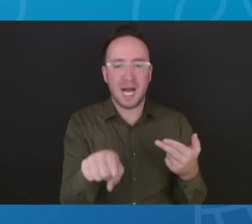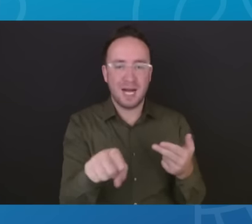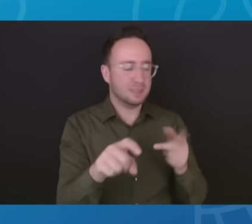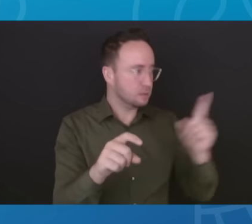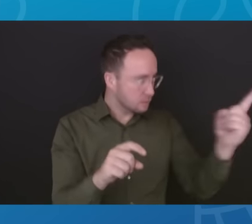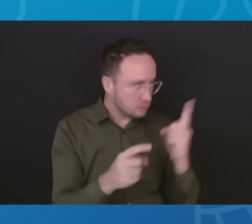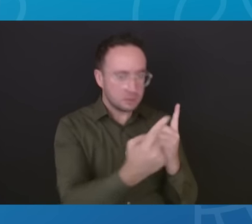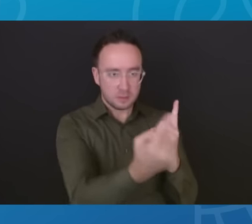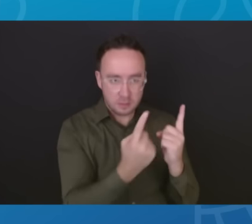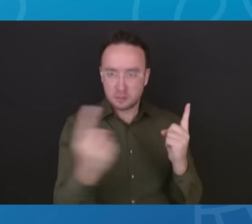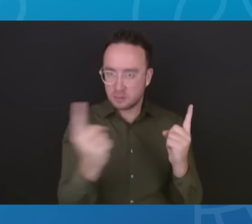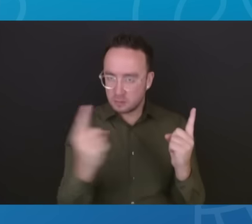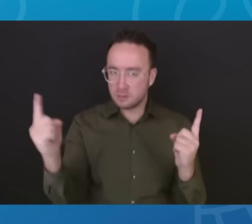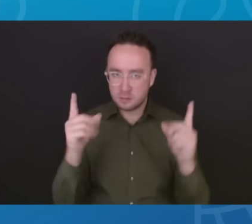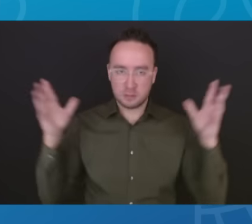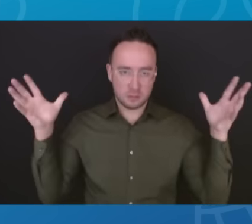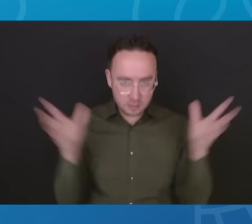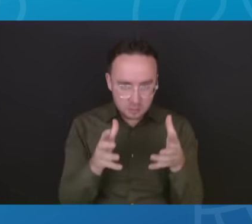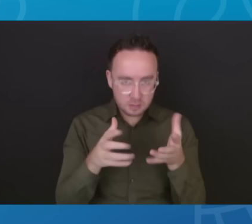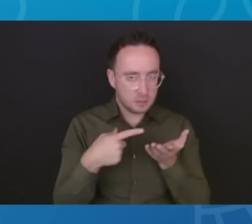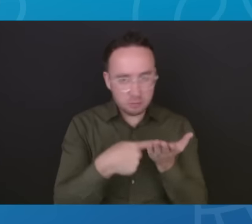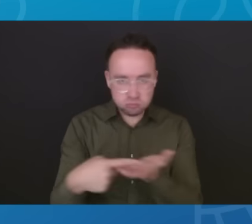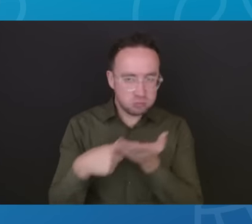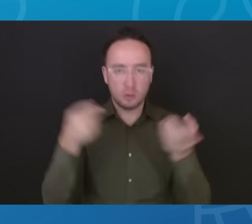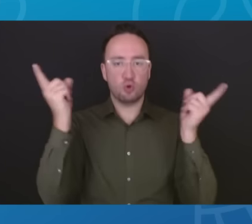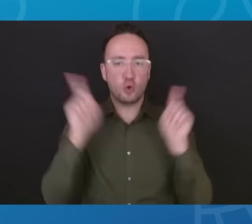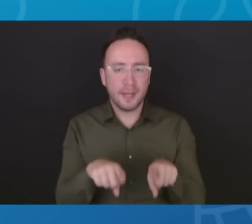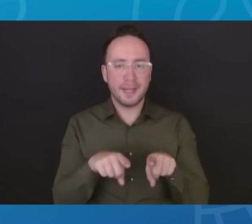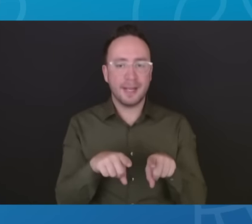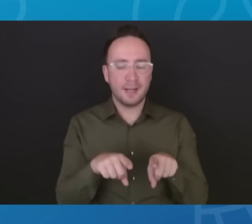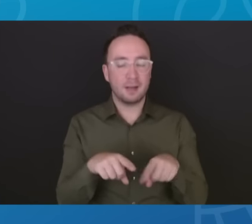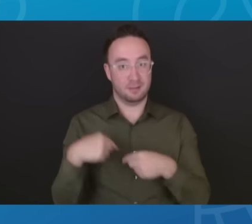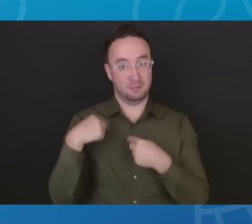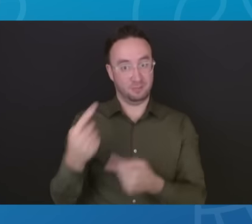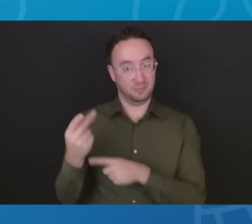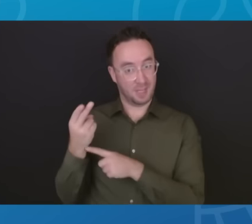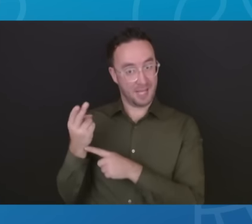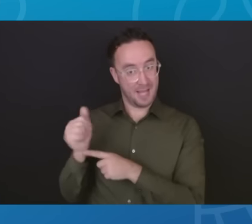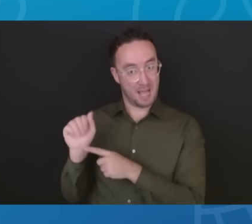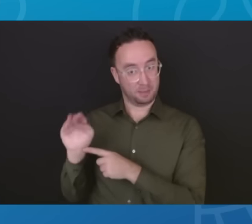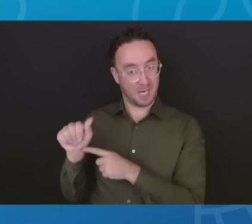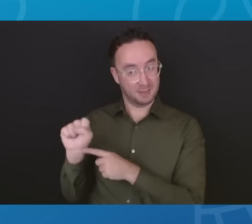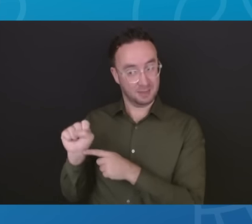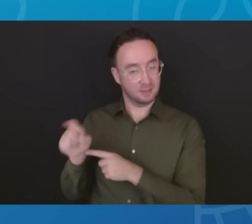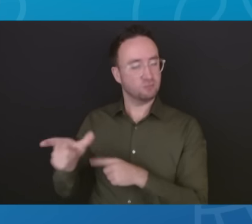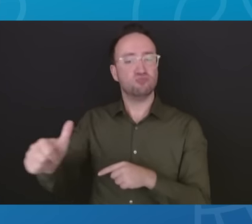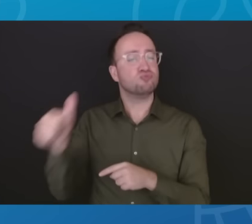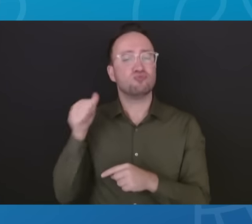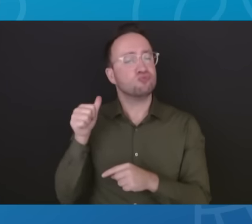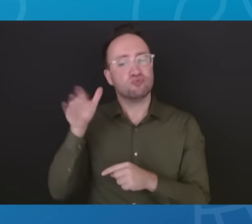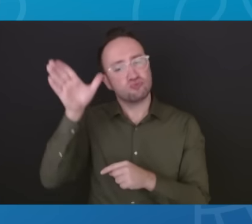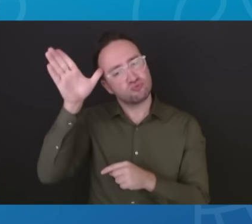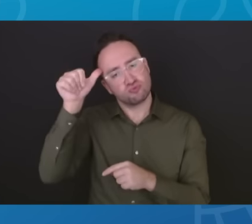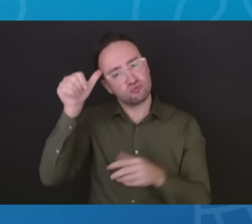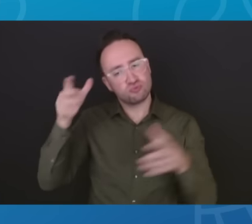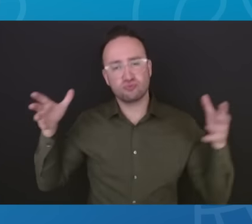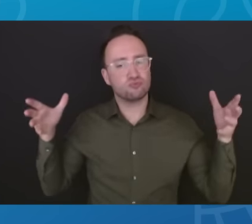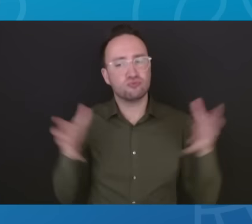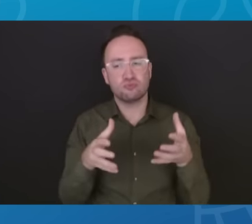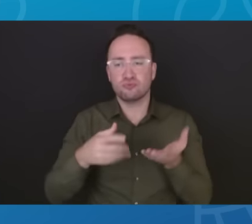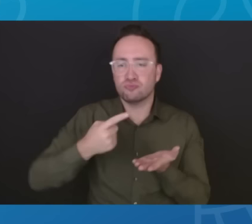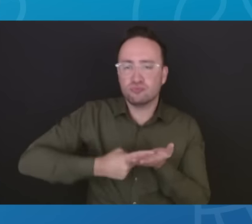time, that Hamas has been unwilling to engage in a meaningful way with the mediators, with Qatar and Egypt. And I will